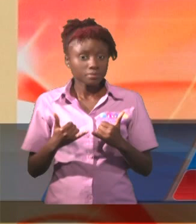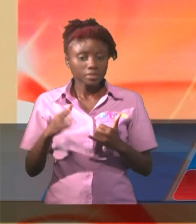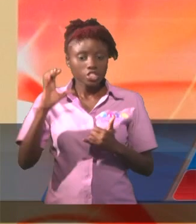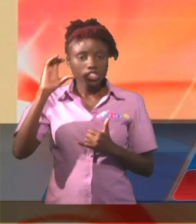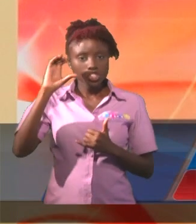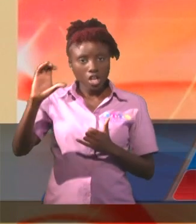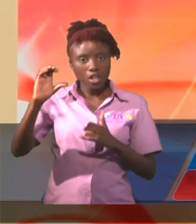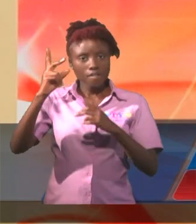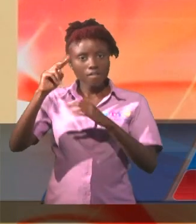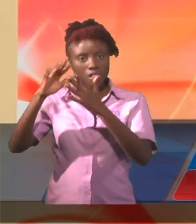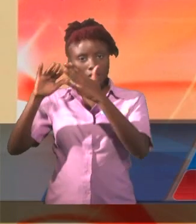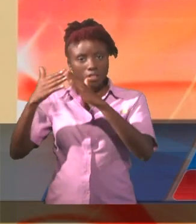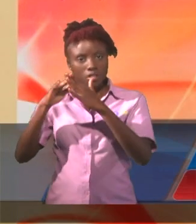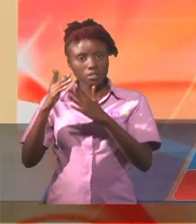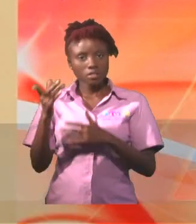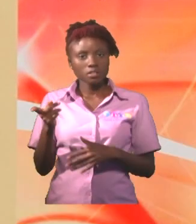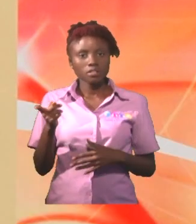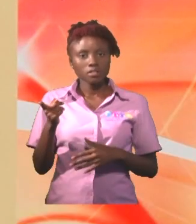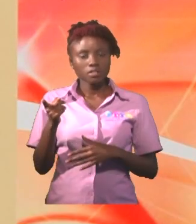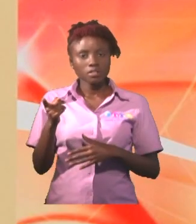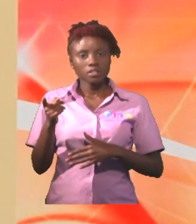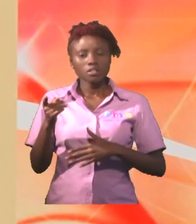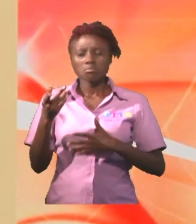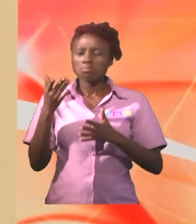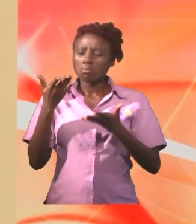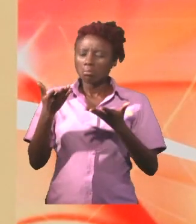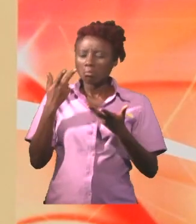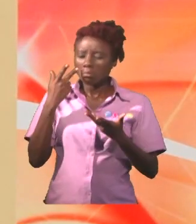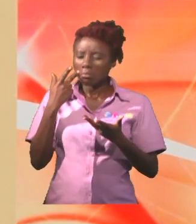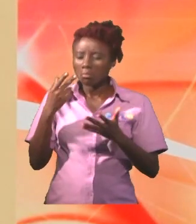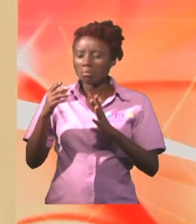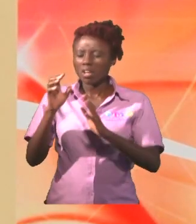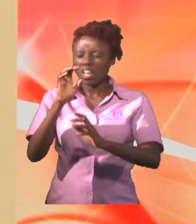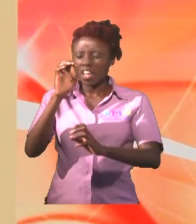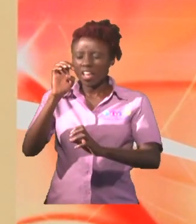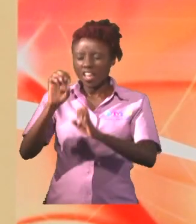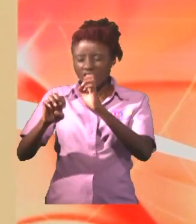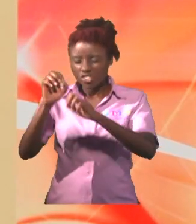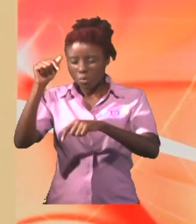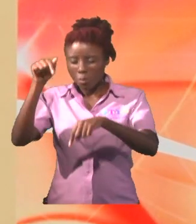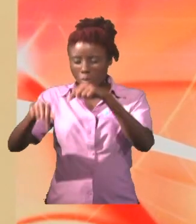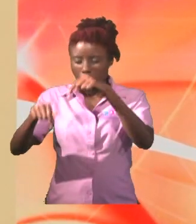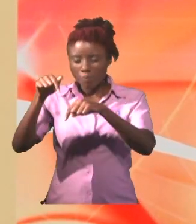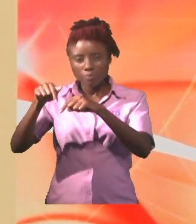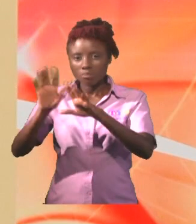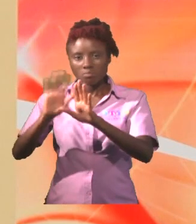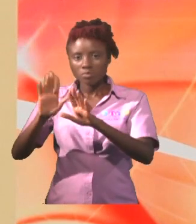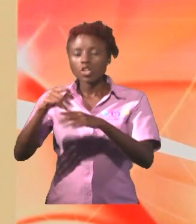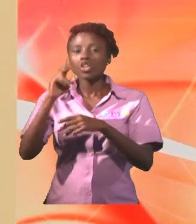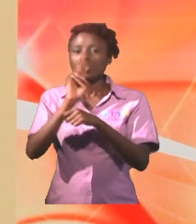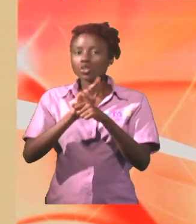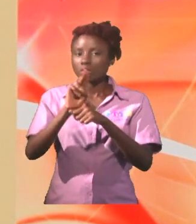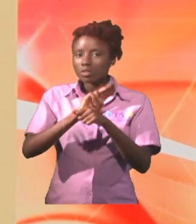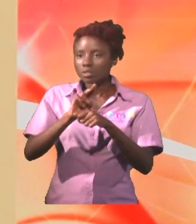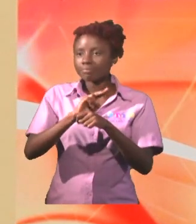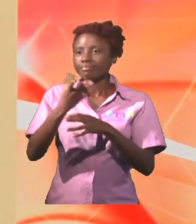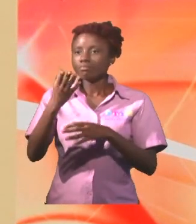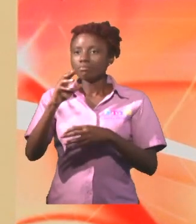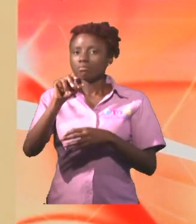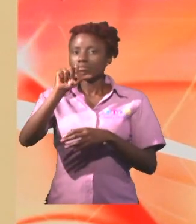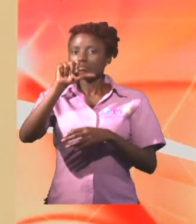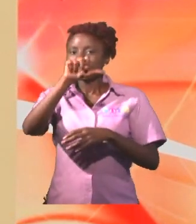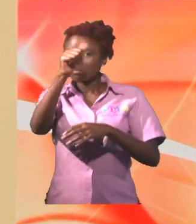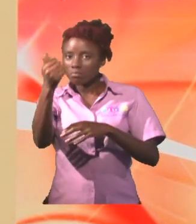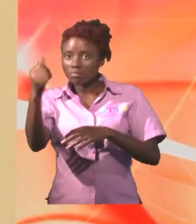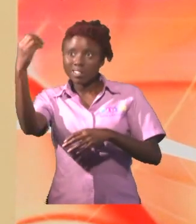Charlotteville, to look at renewables in a very serious way, where at least 10 megawatts or 15 megawatts of